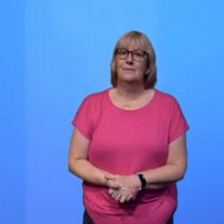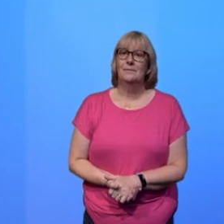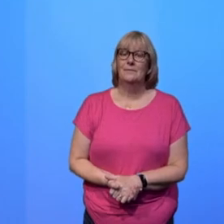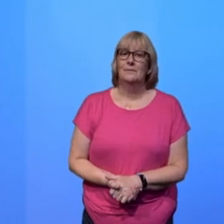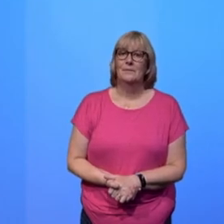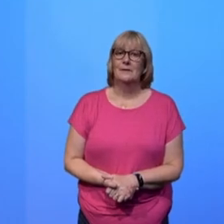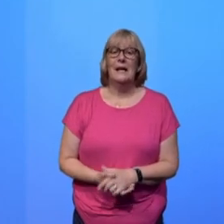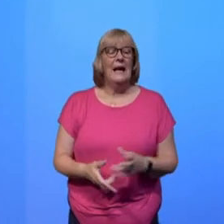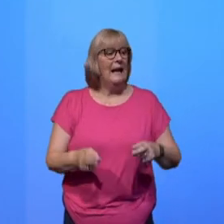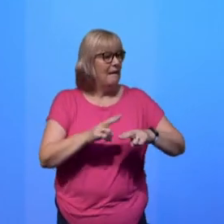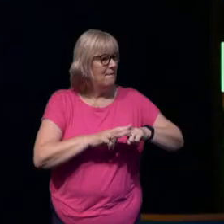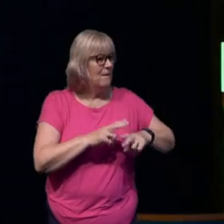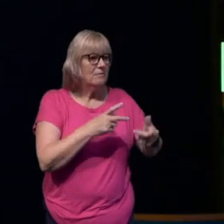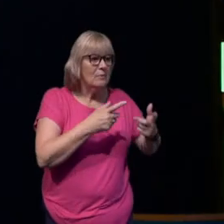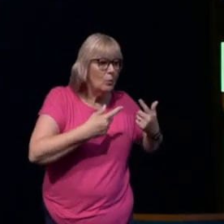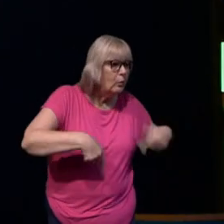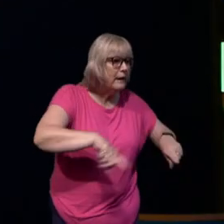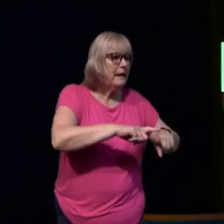God departs.